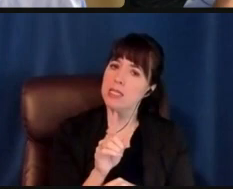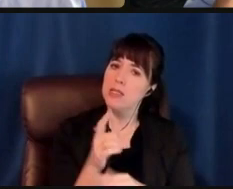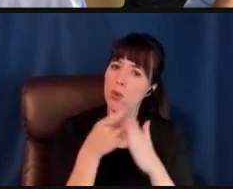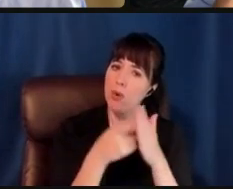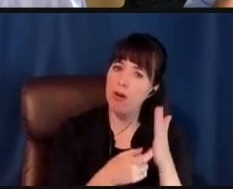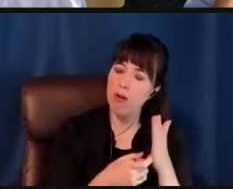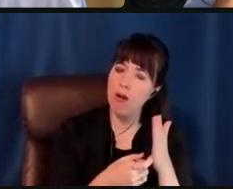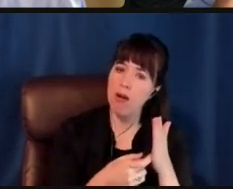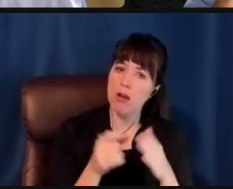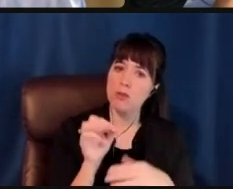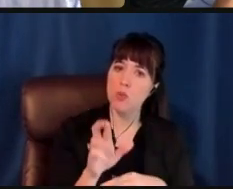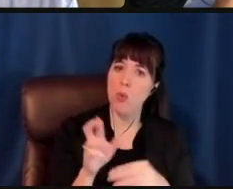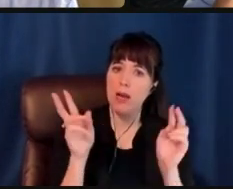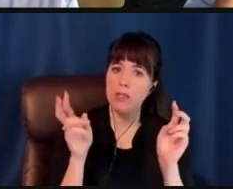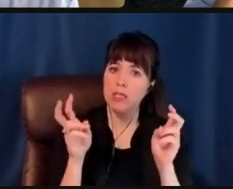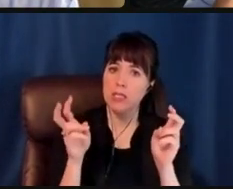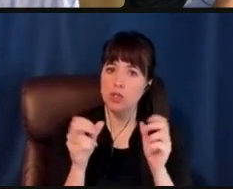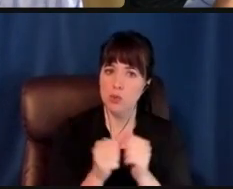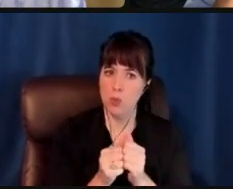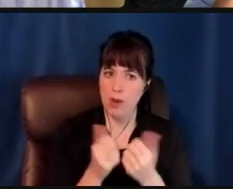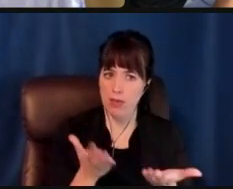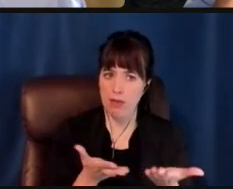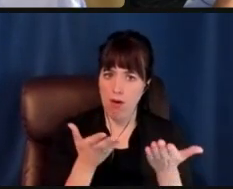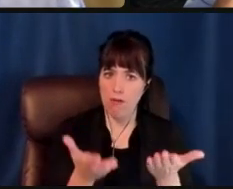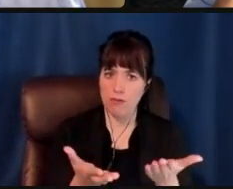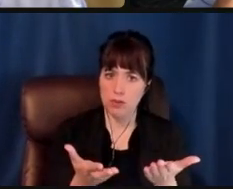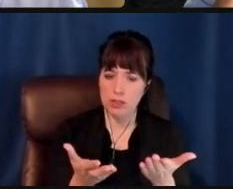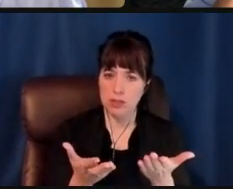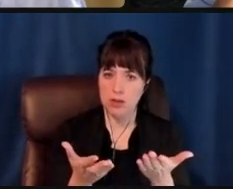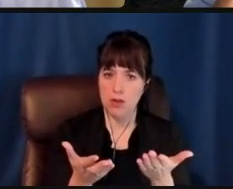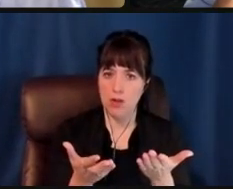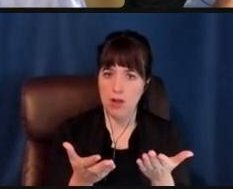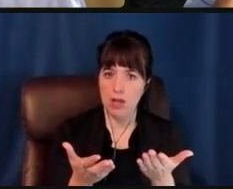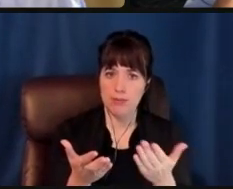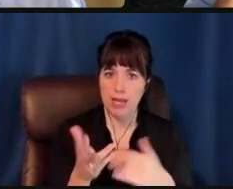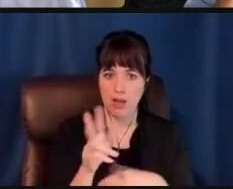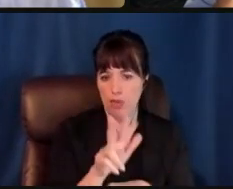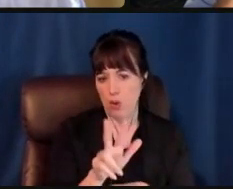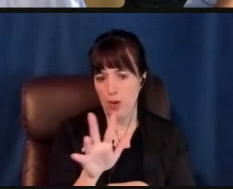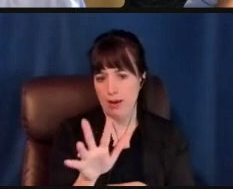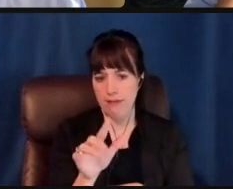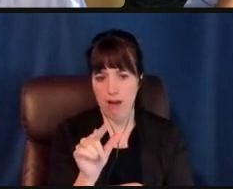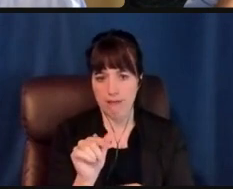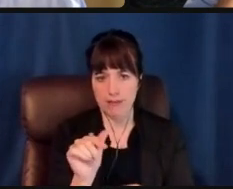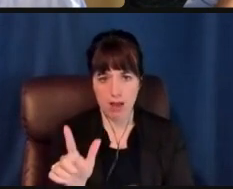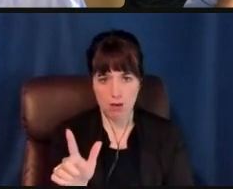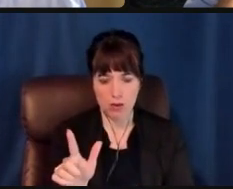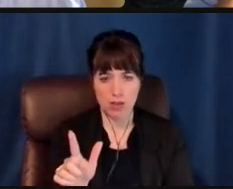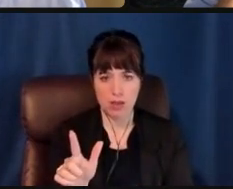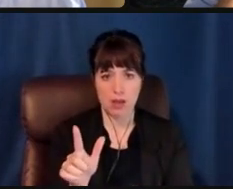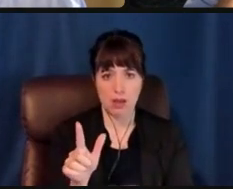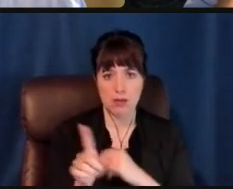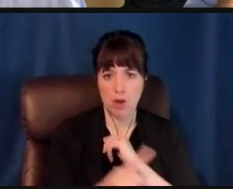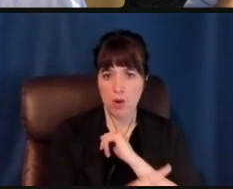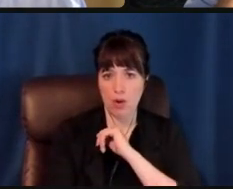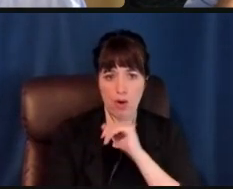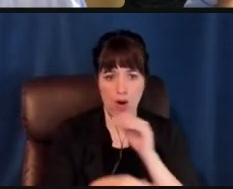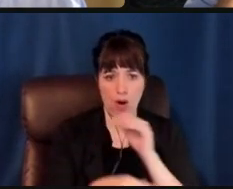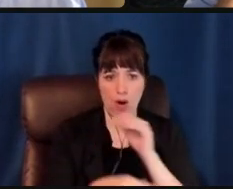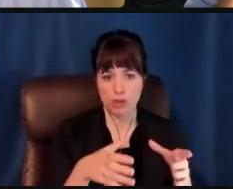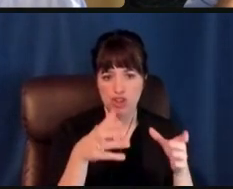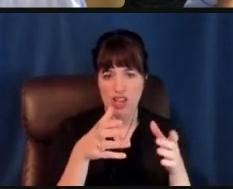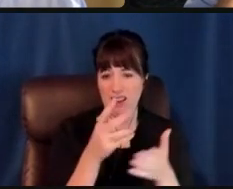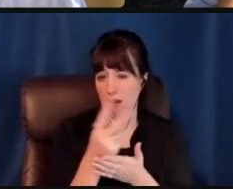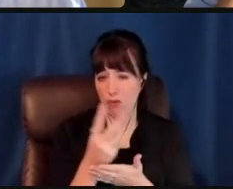or an issue with offering, you know, at a 35-gallon, you know, garbage can every other